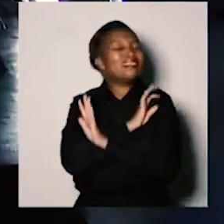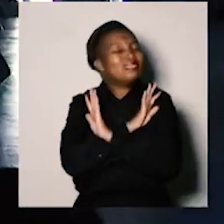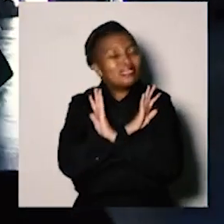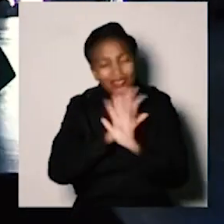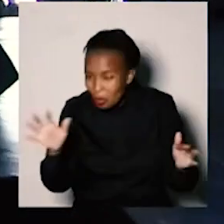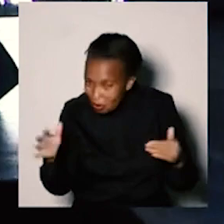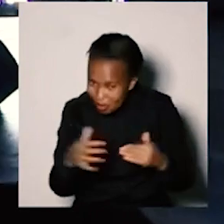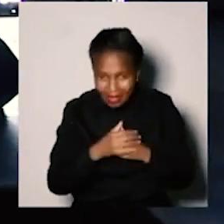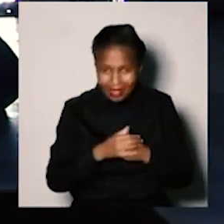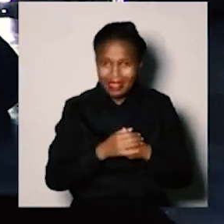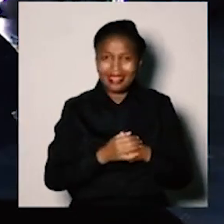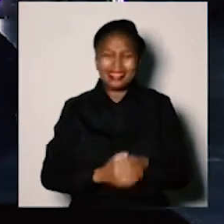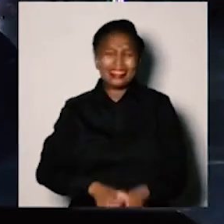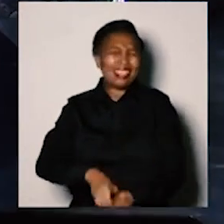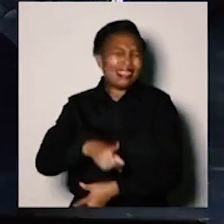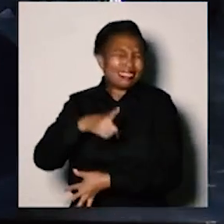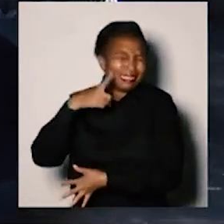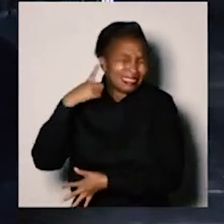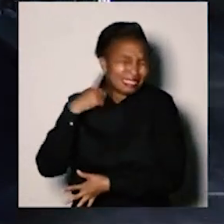proper. They are desperate.